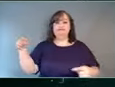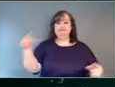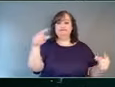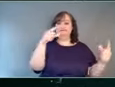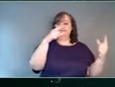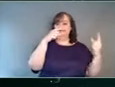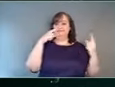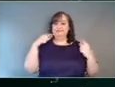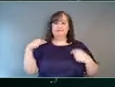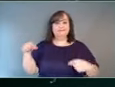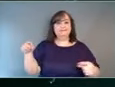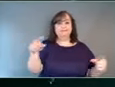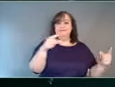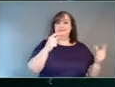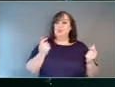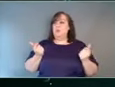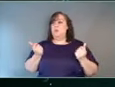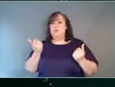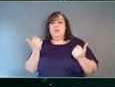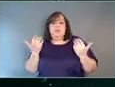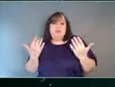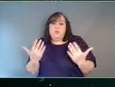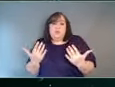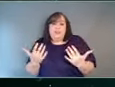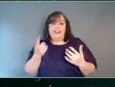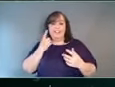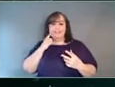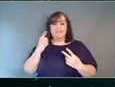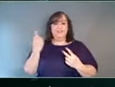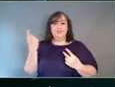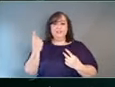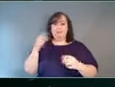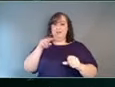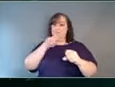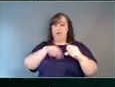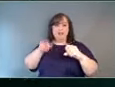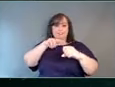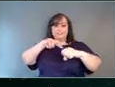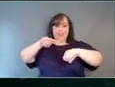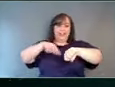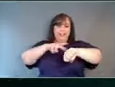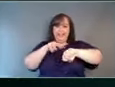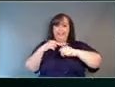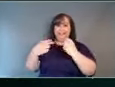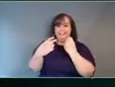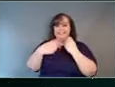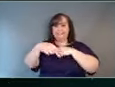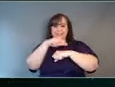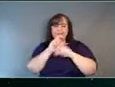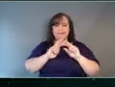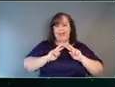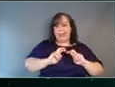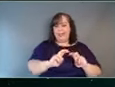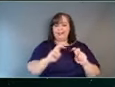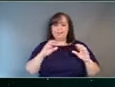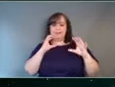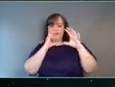there waiting to be observed and examined by various telescopes,